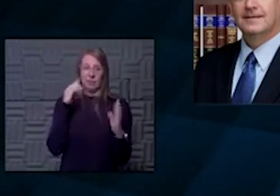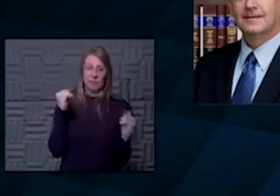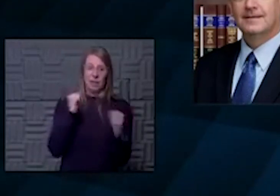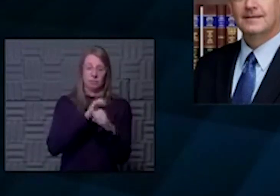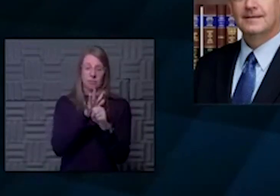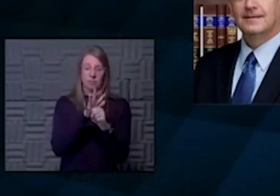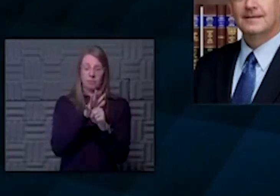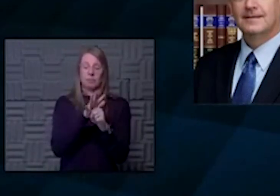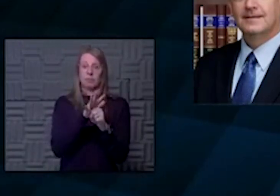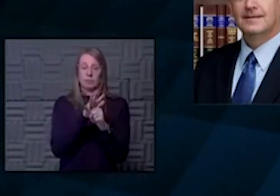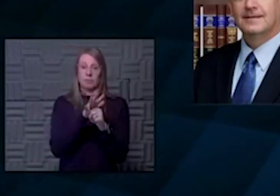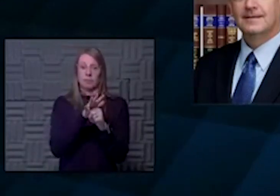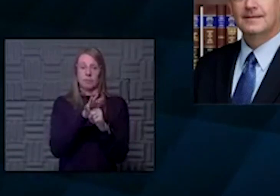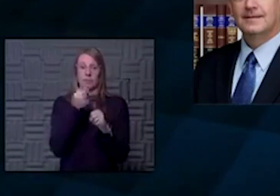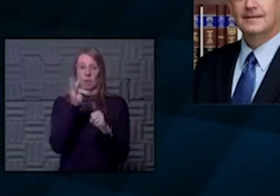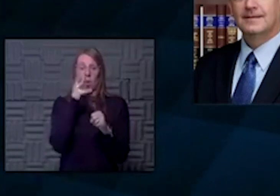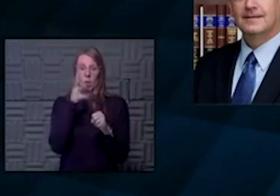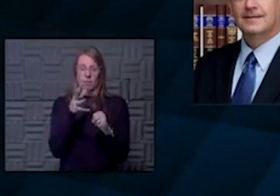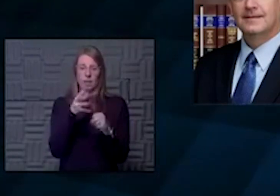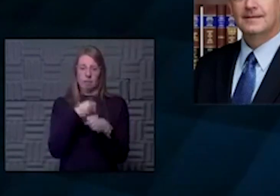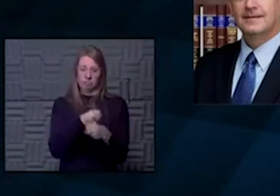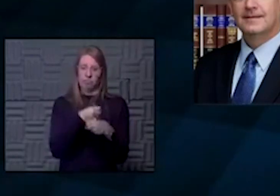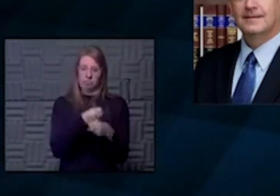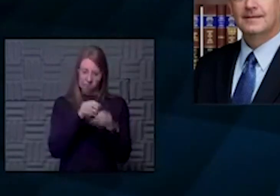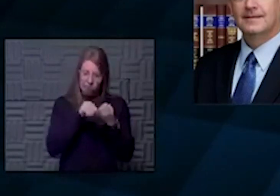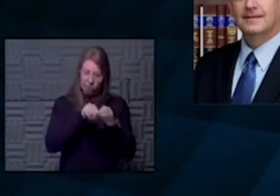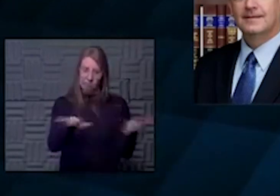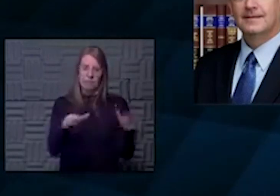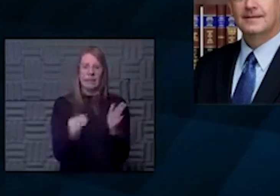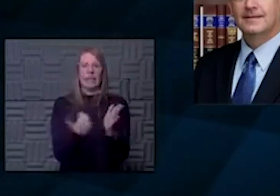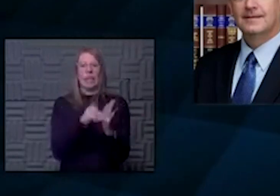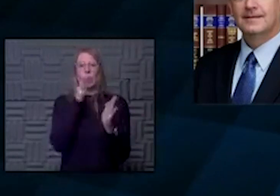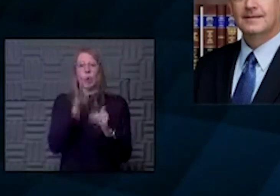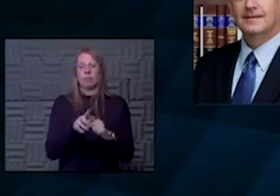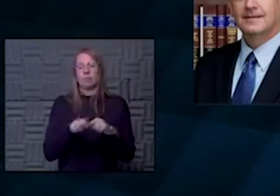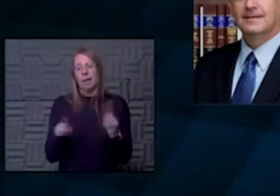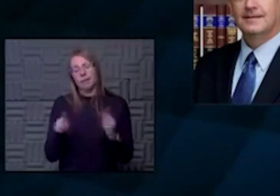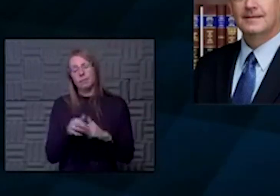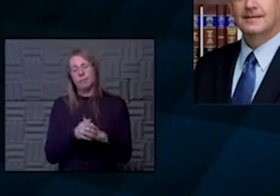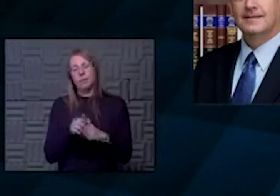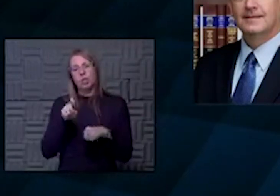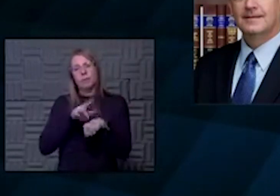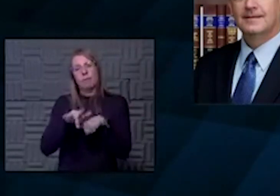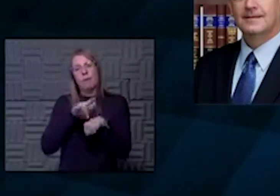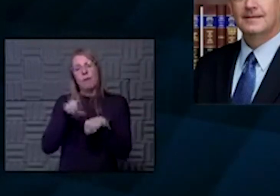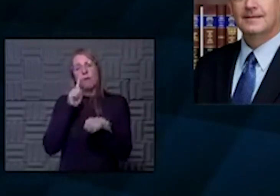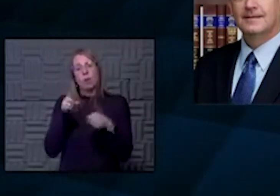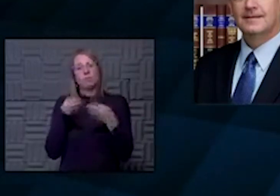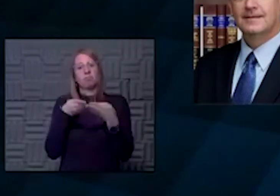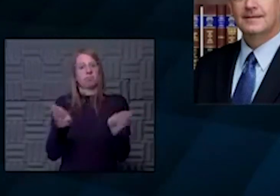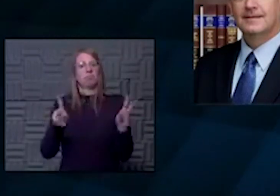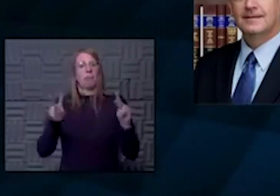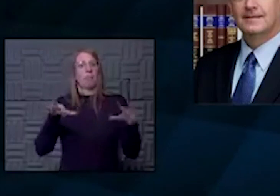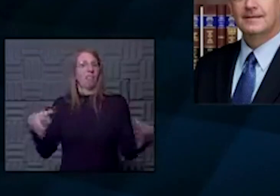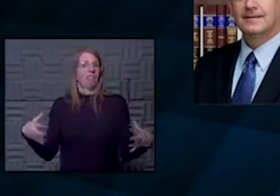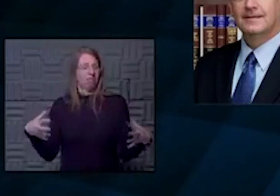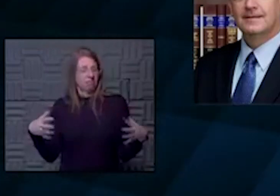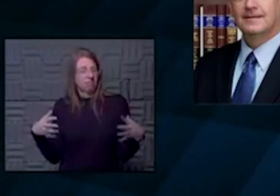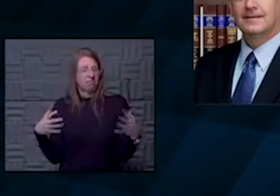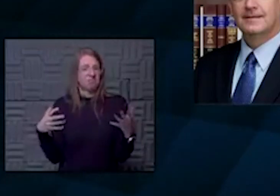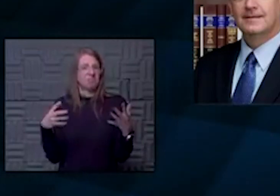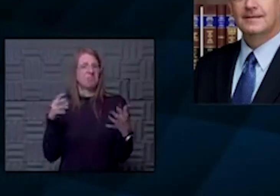the one that we'd be ramping this out across again, but it should be available to the general public, you know, by